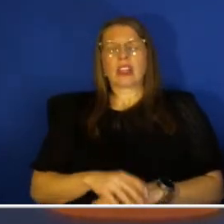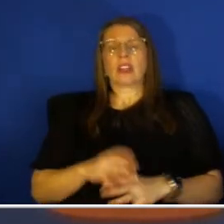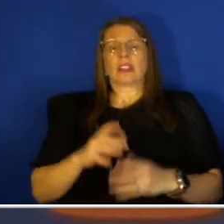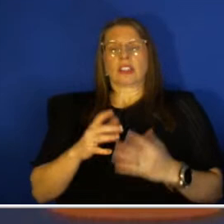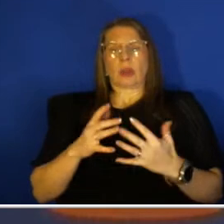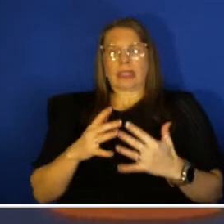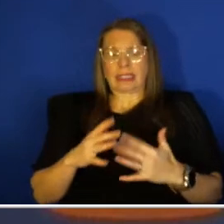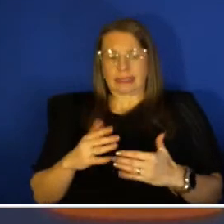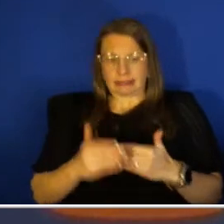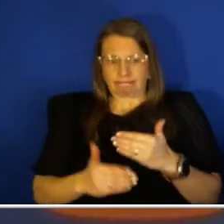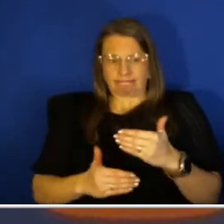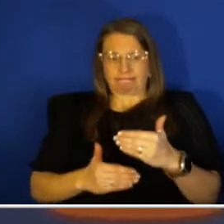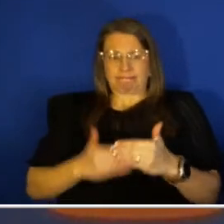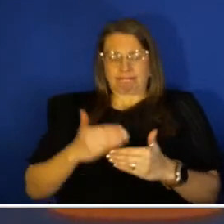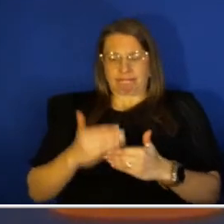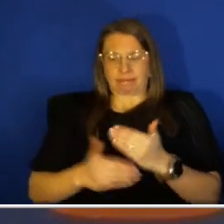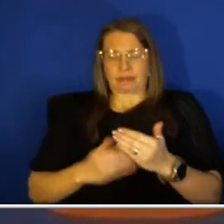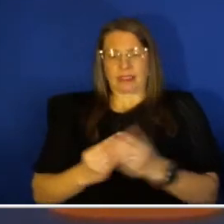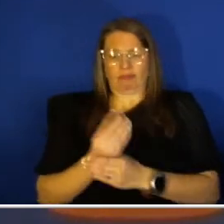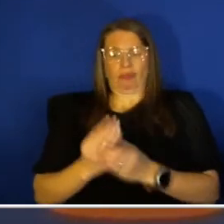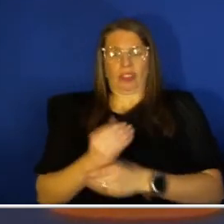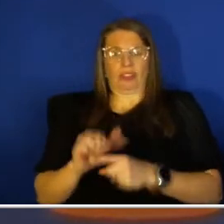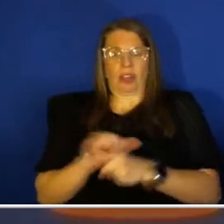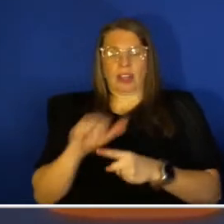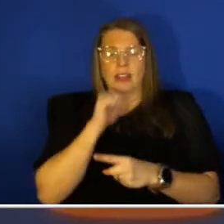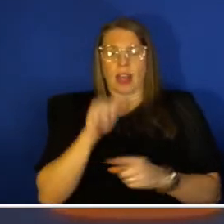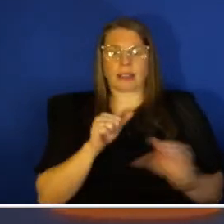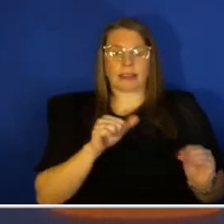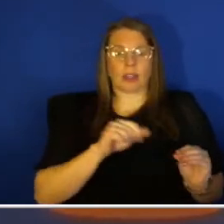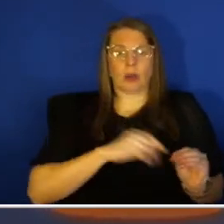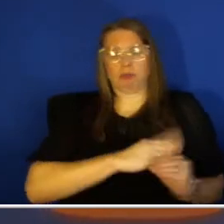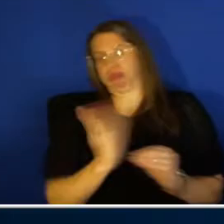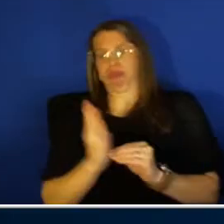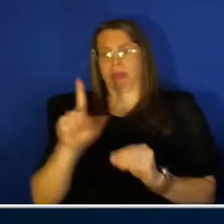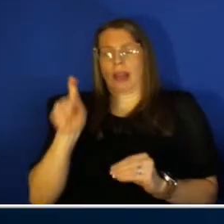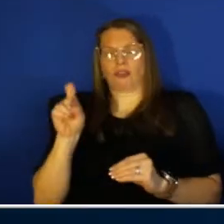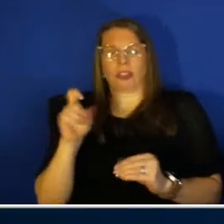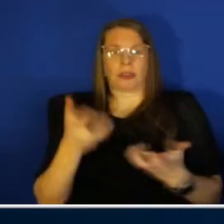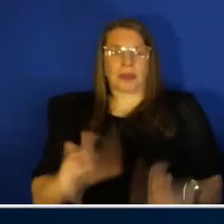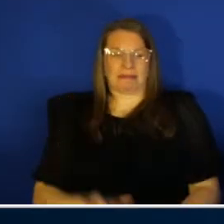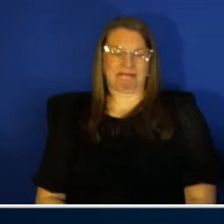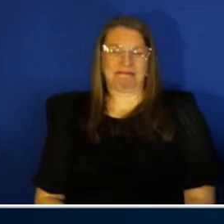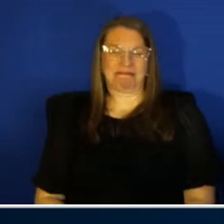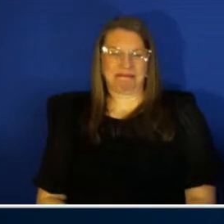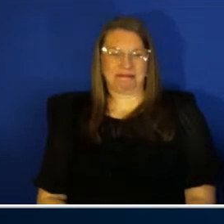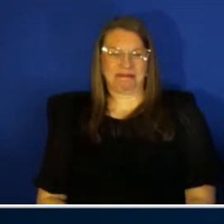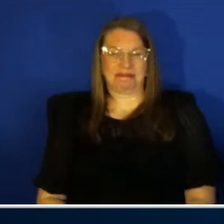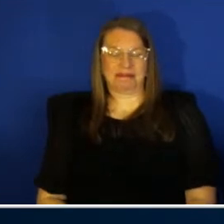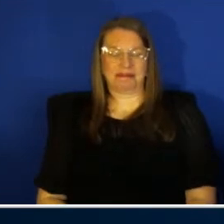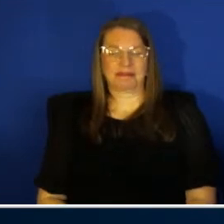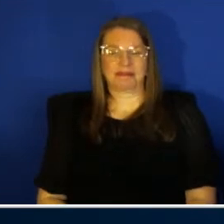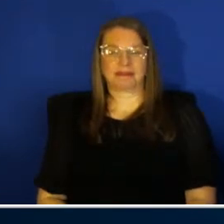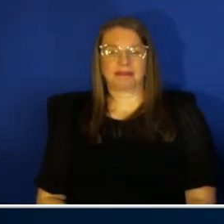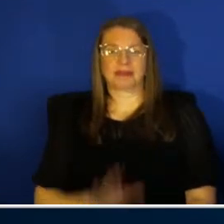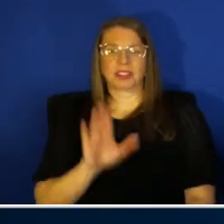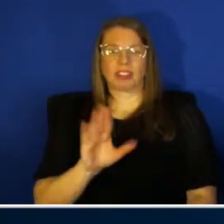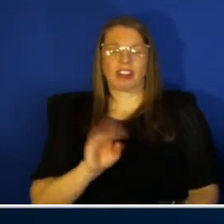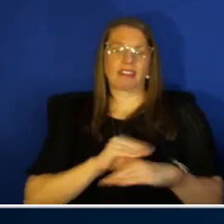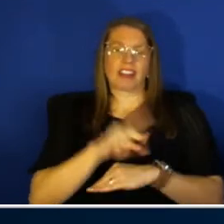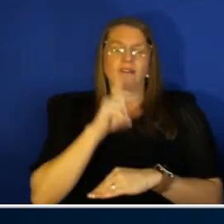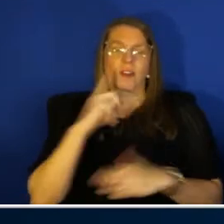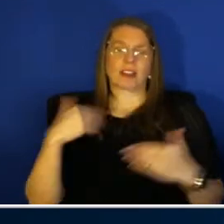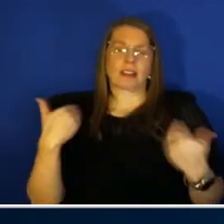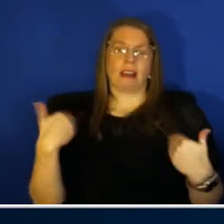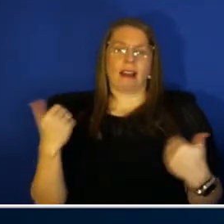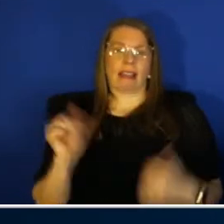into spring training as opposed to going 0 to 100. What's your advice for the young athletes coming out of the